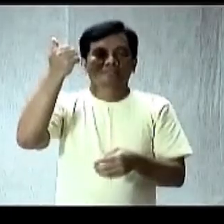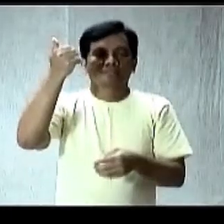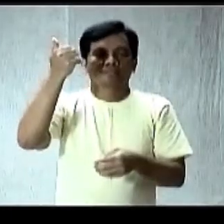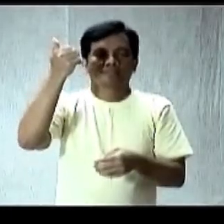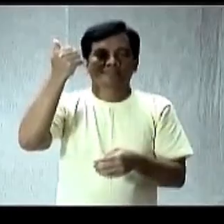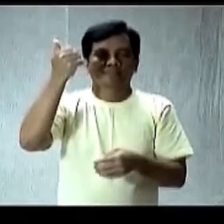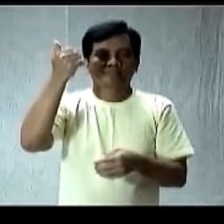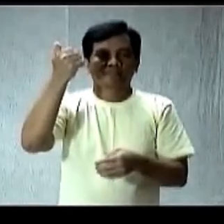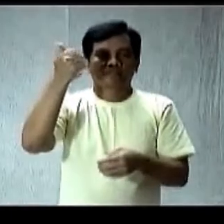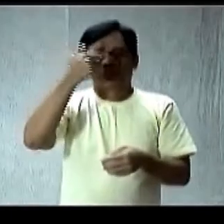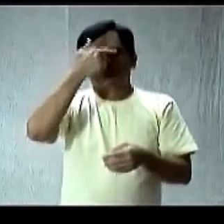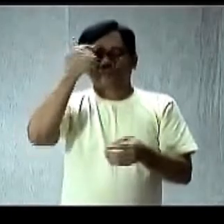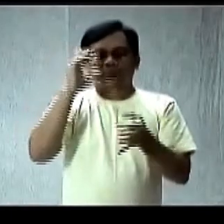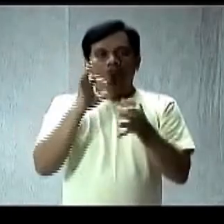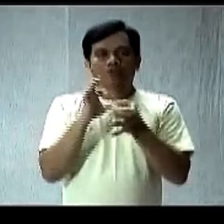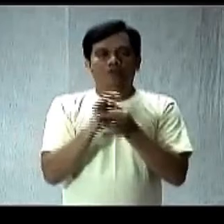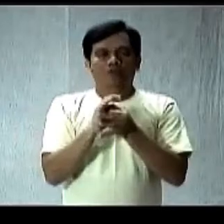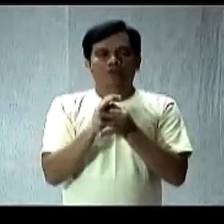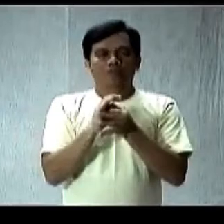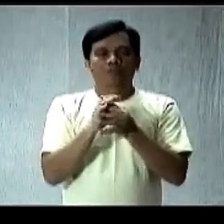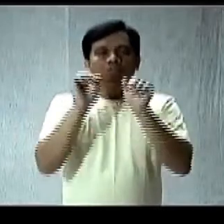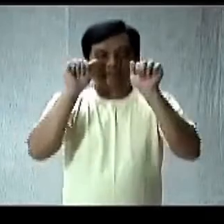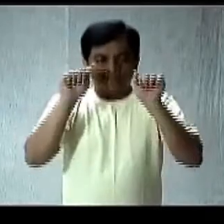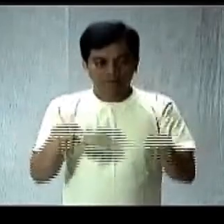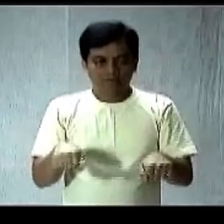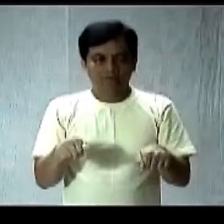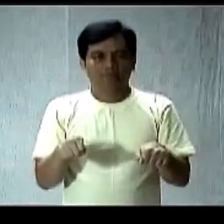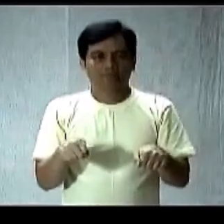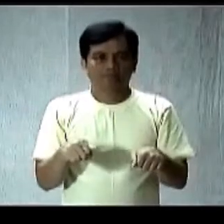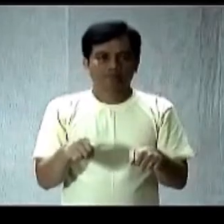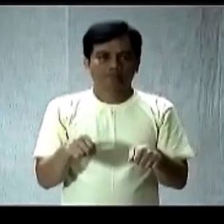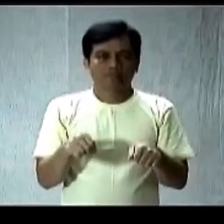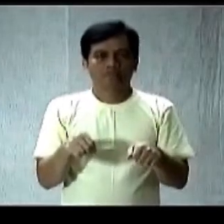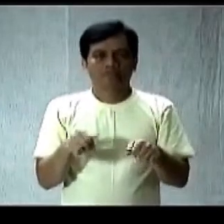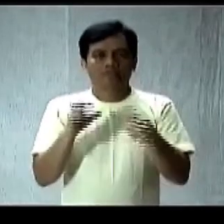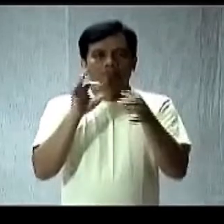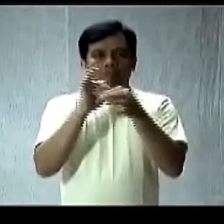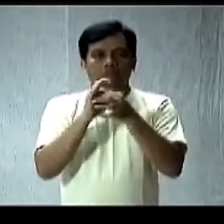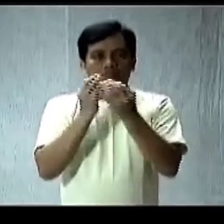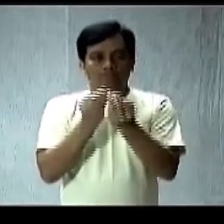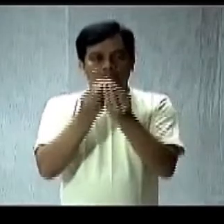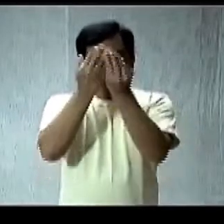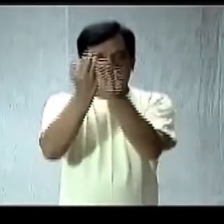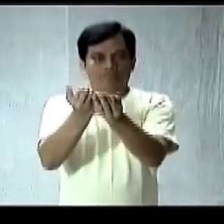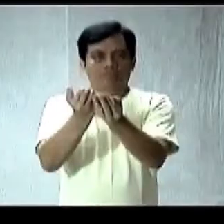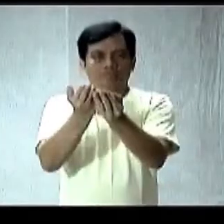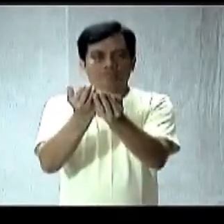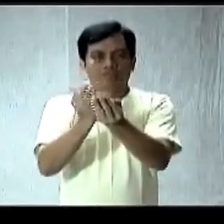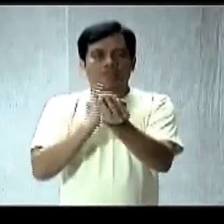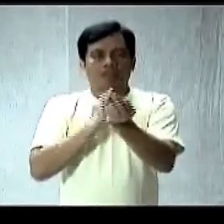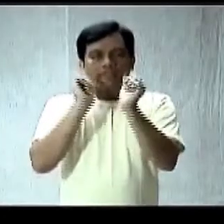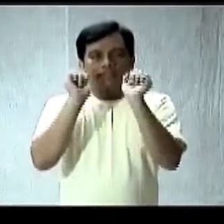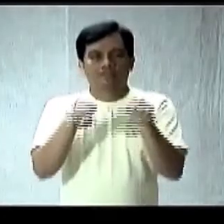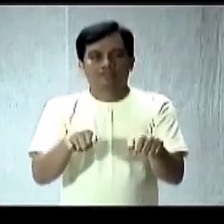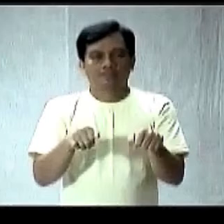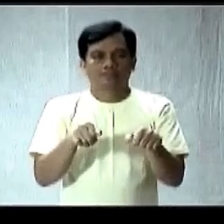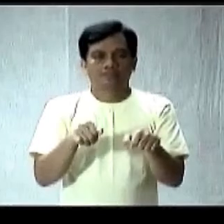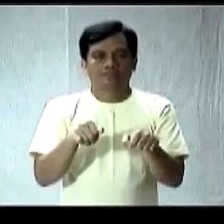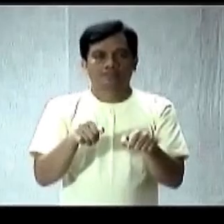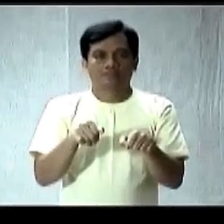better because of the availability of information.